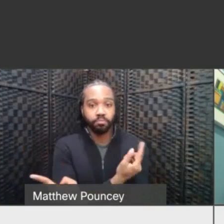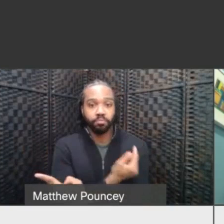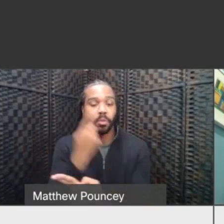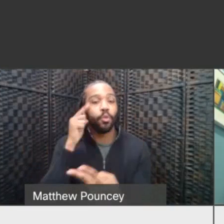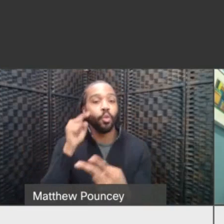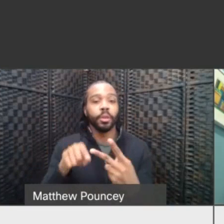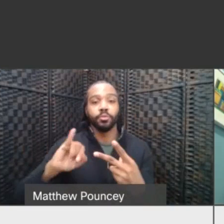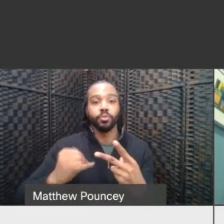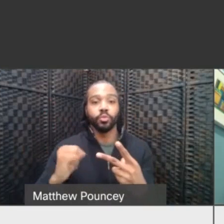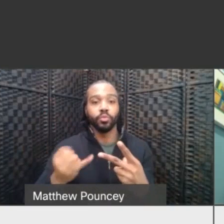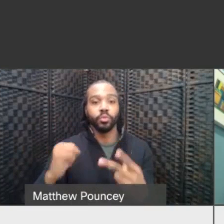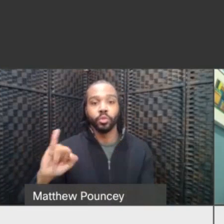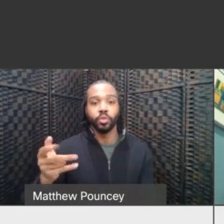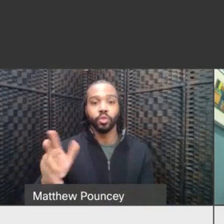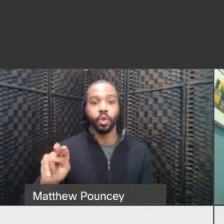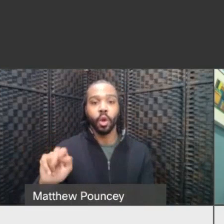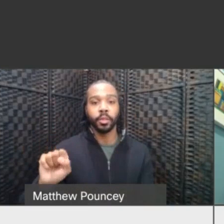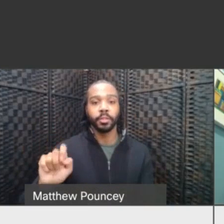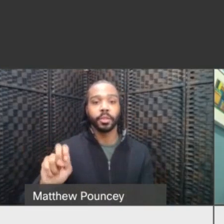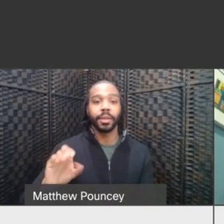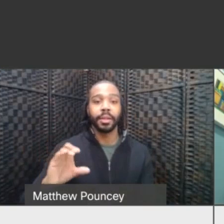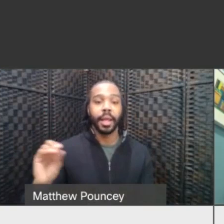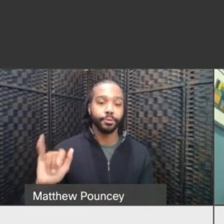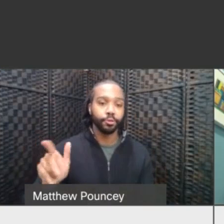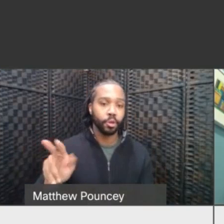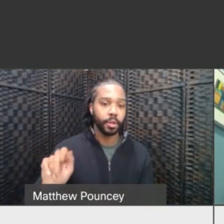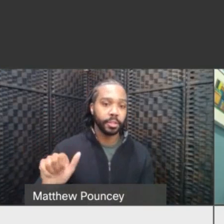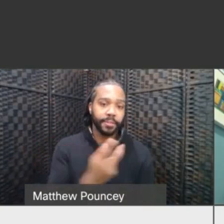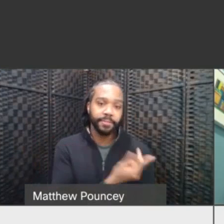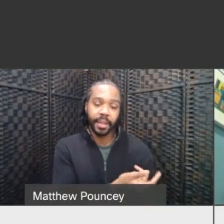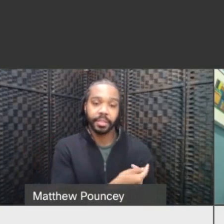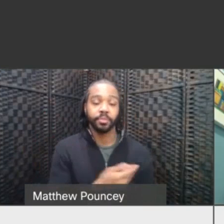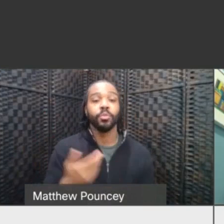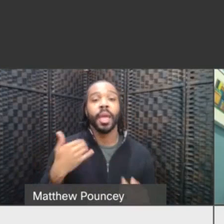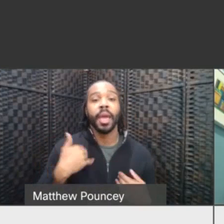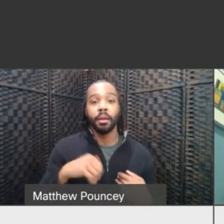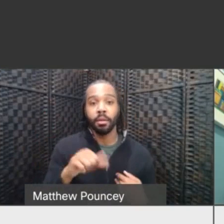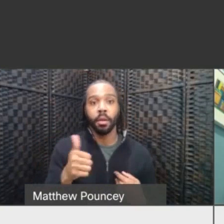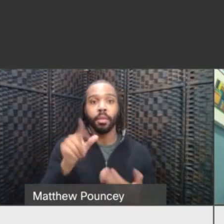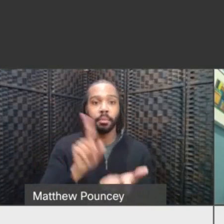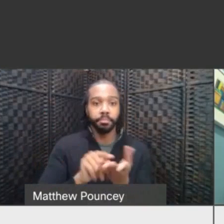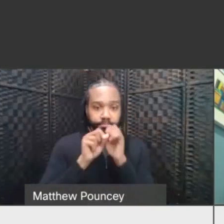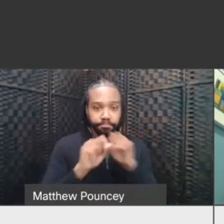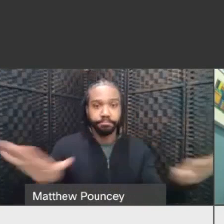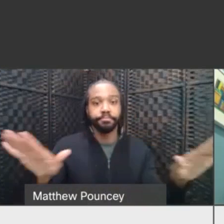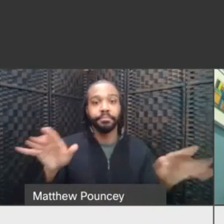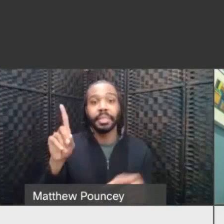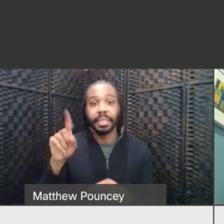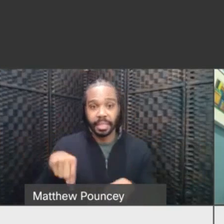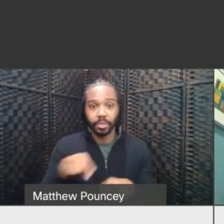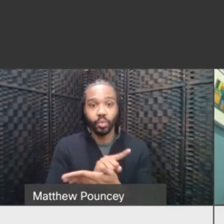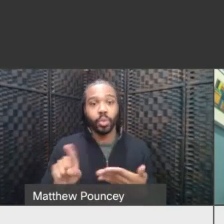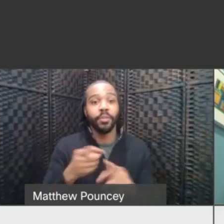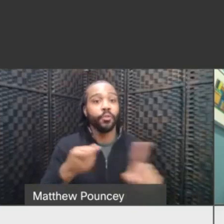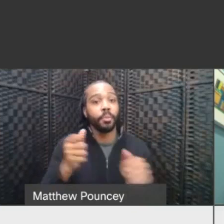There was an emergency regulation published this week by DC Health that requires that all of those